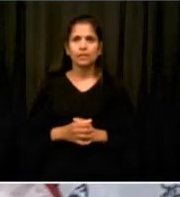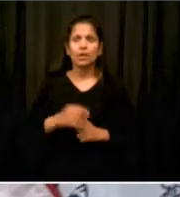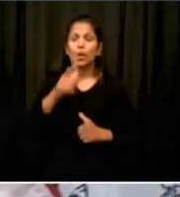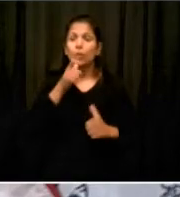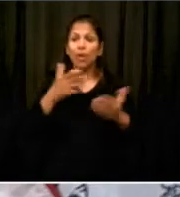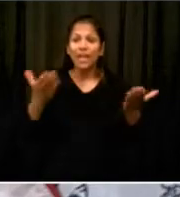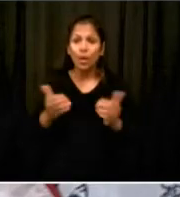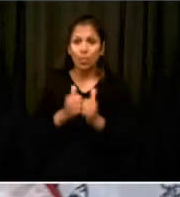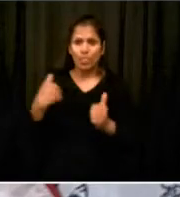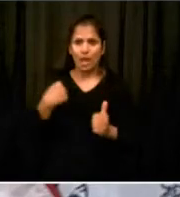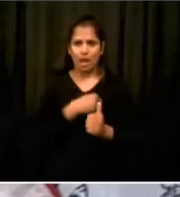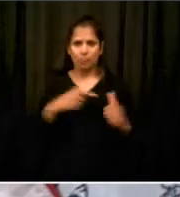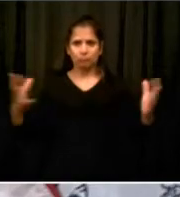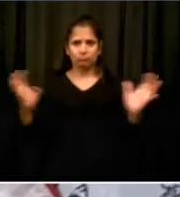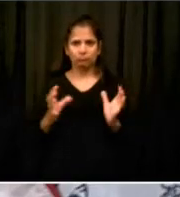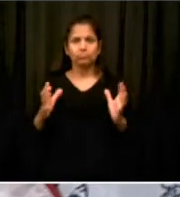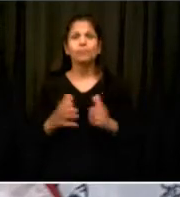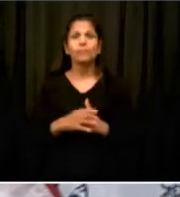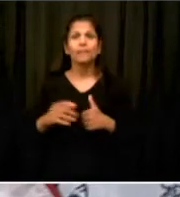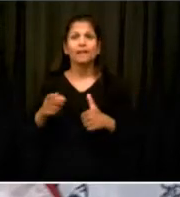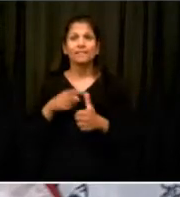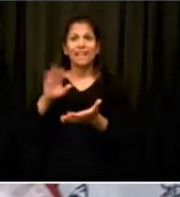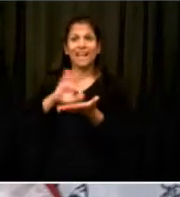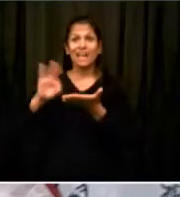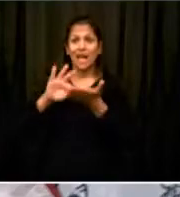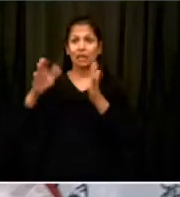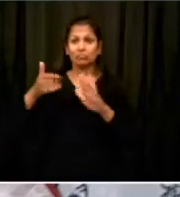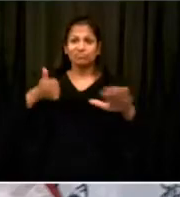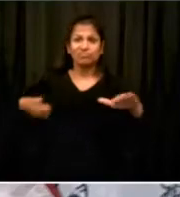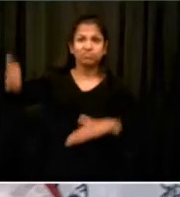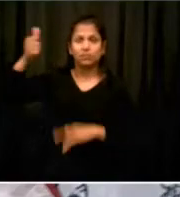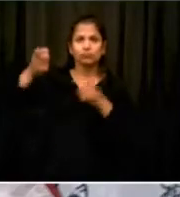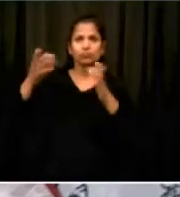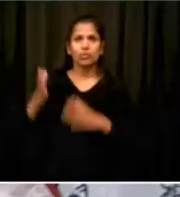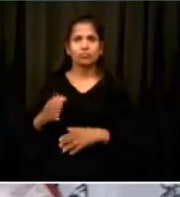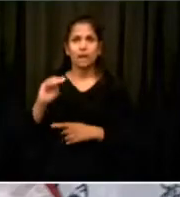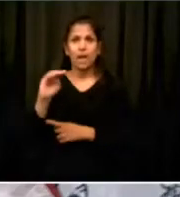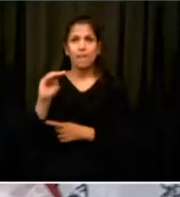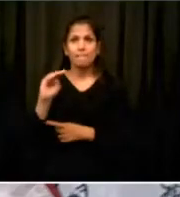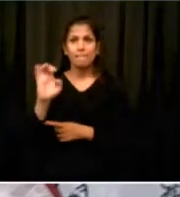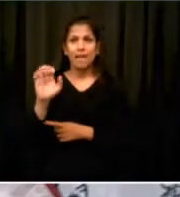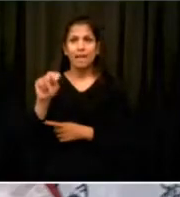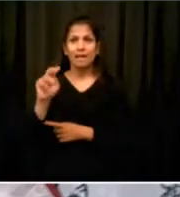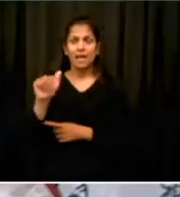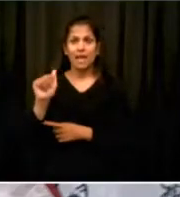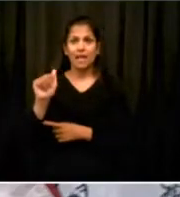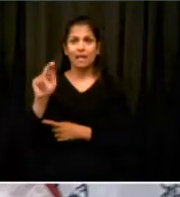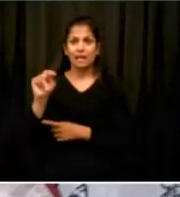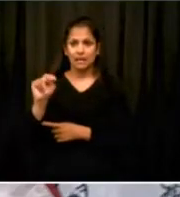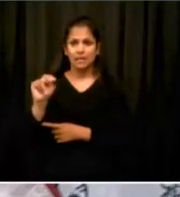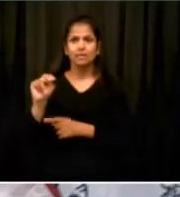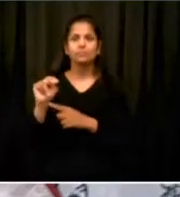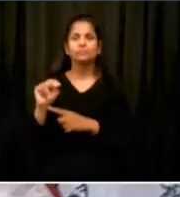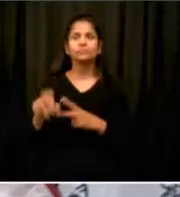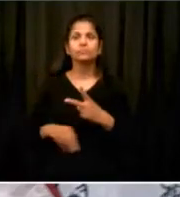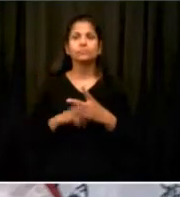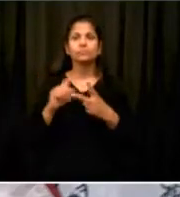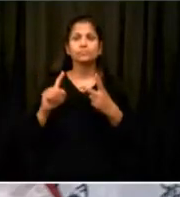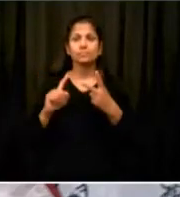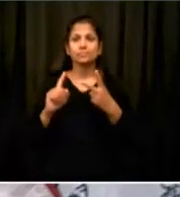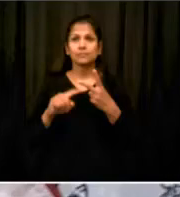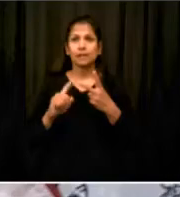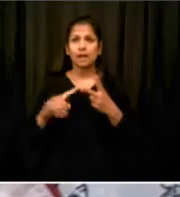Director Menon, Mayor's Office of Immigrant Affairs Commissioner Mostofi, Test and Trace Corps Executive Director Dr.